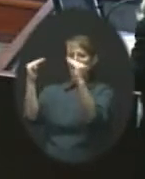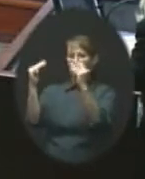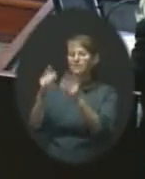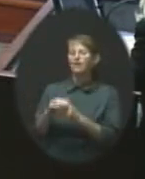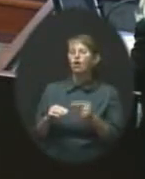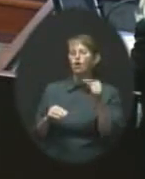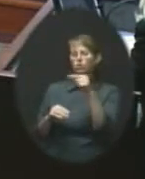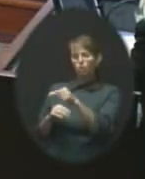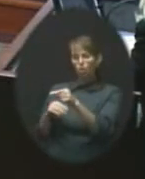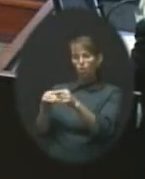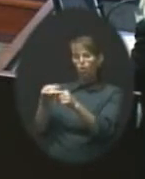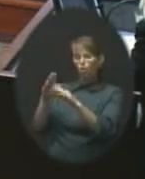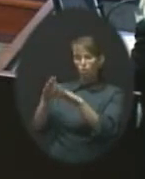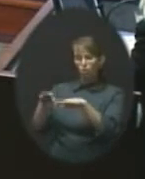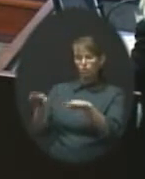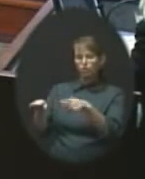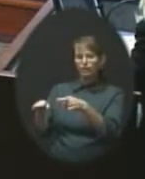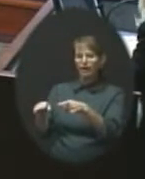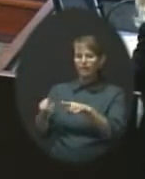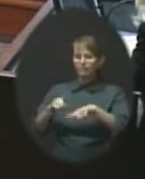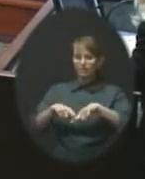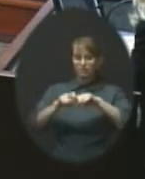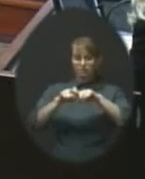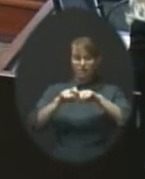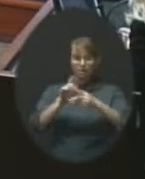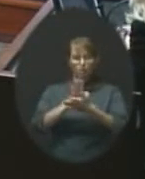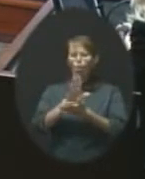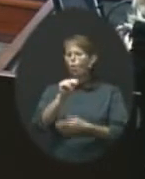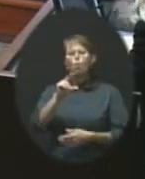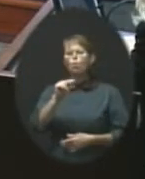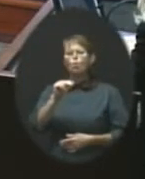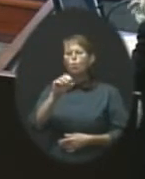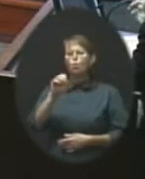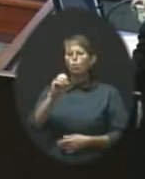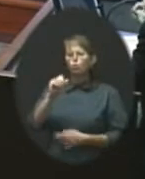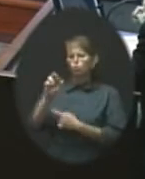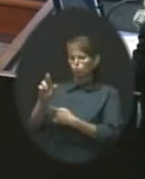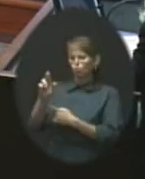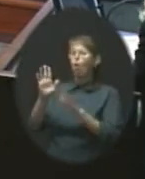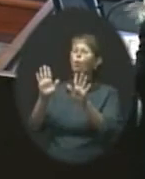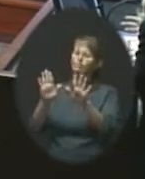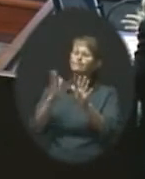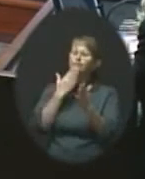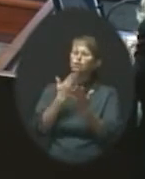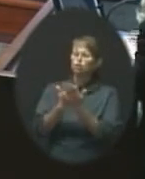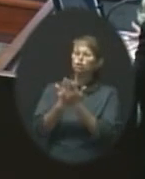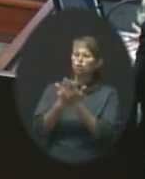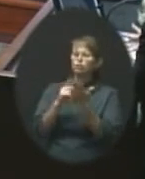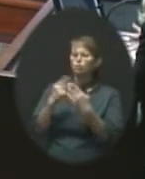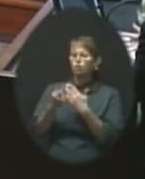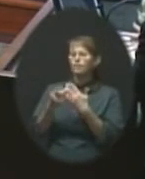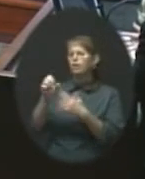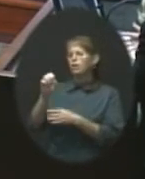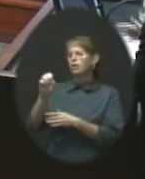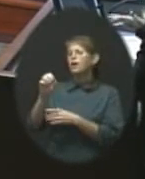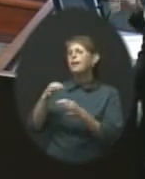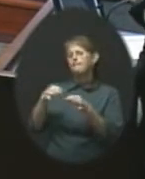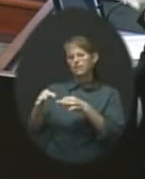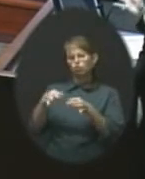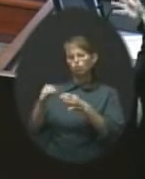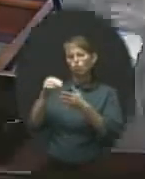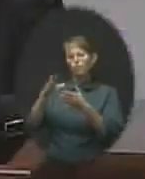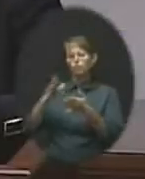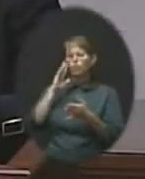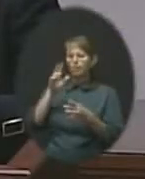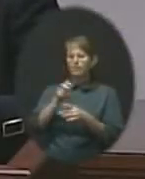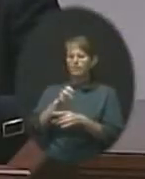children that have been suspended from school? No. No? Our SOAR program, it's a great question. Okay. Let me describe a student that would be in our SOAR program, and we